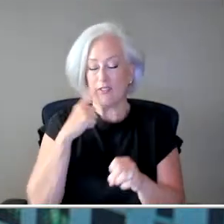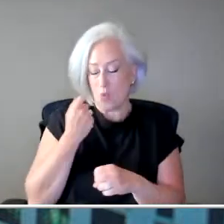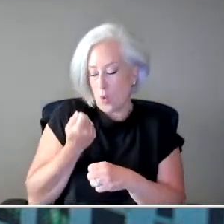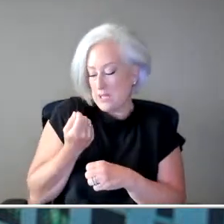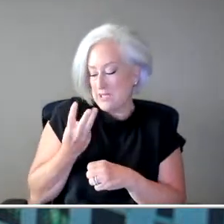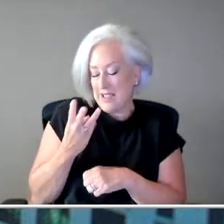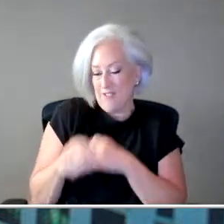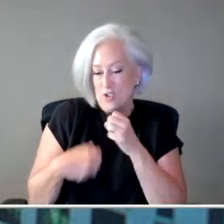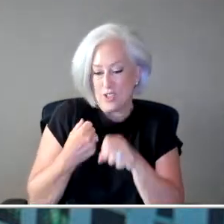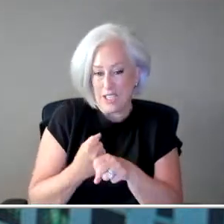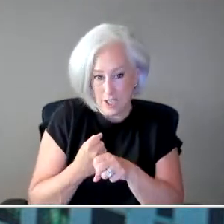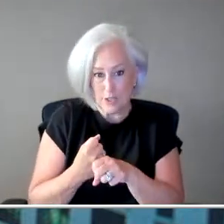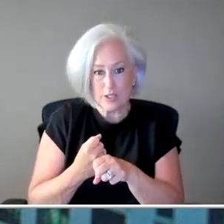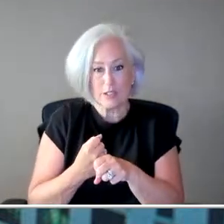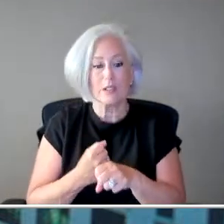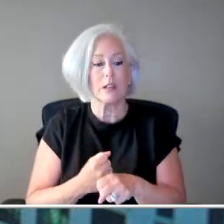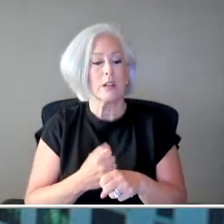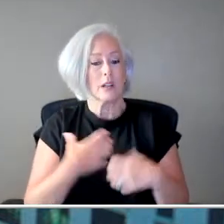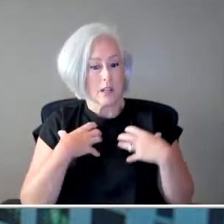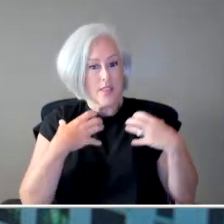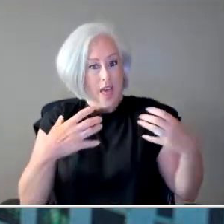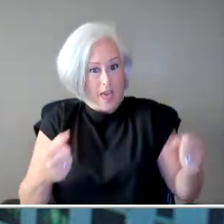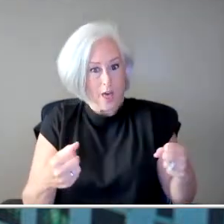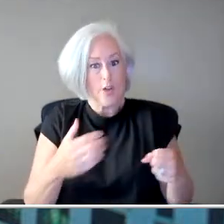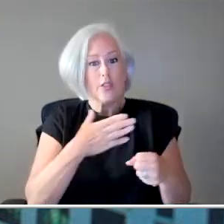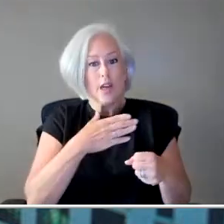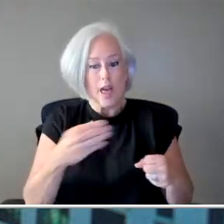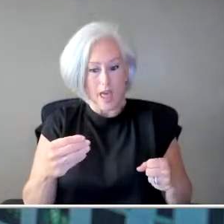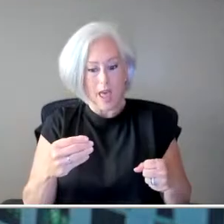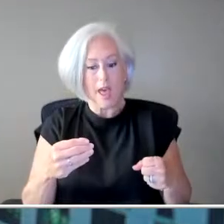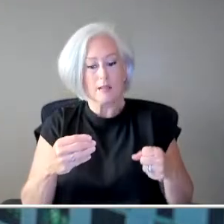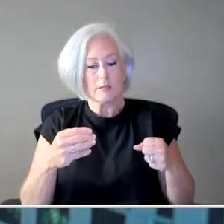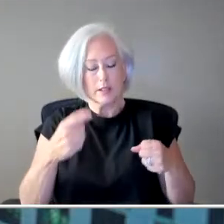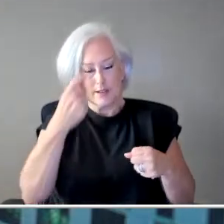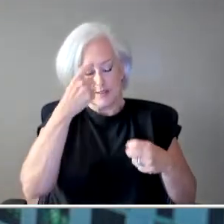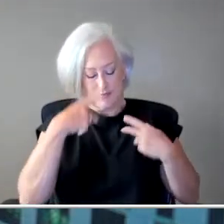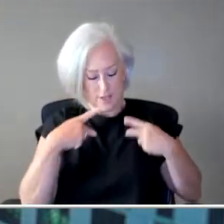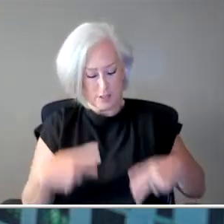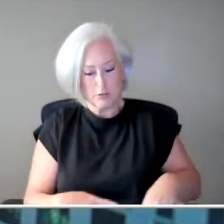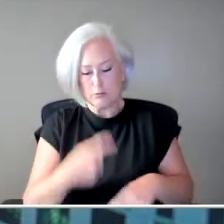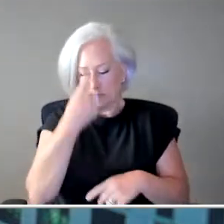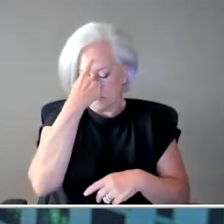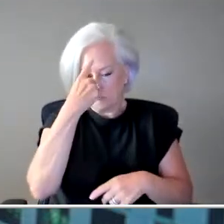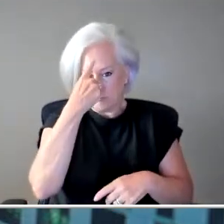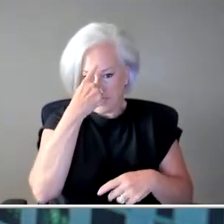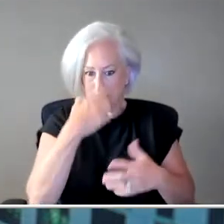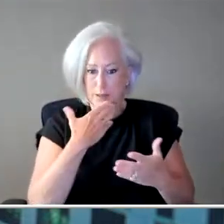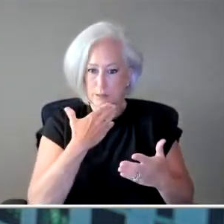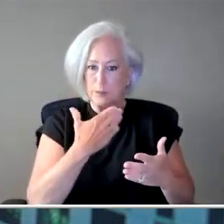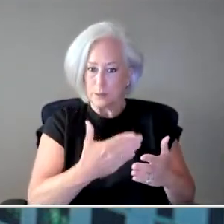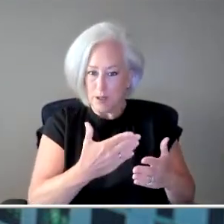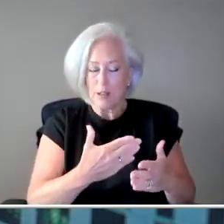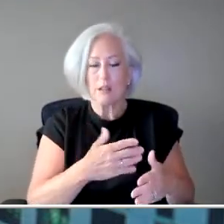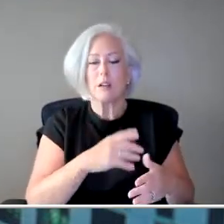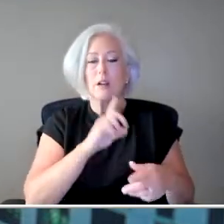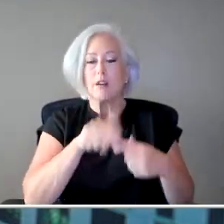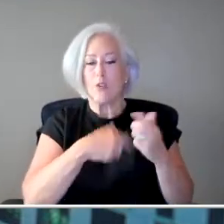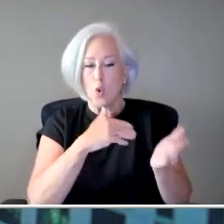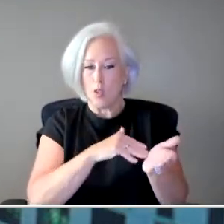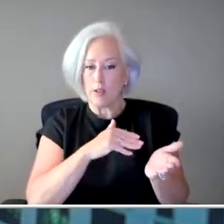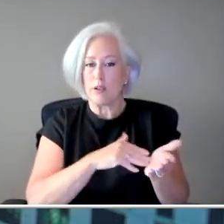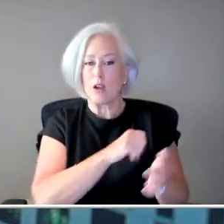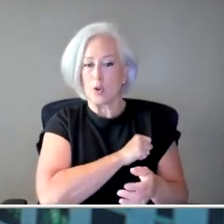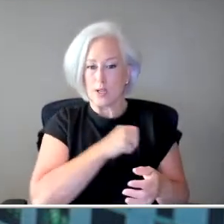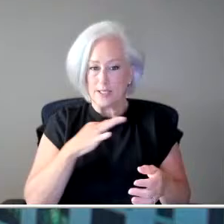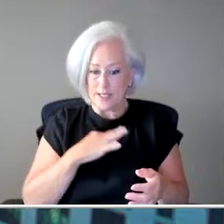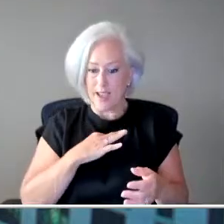the well-being and health of the physicians and the healthcare team have been on that list, not just in the top 5, but actually, or not just in the top 10, but